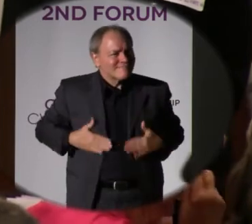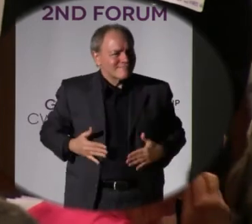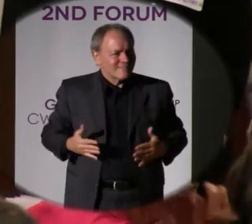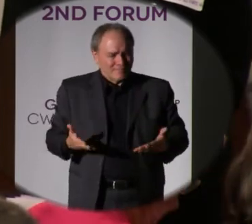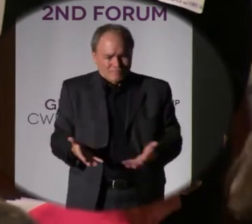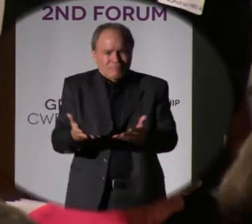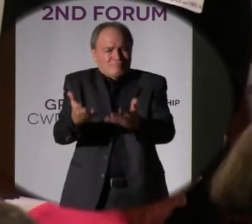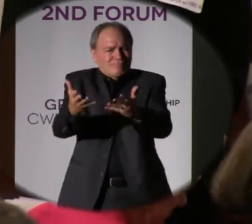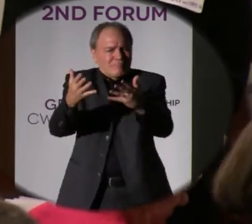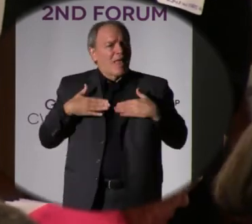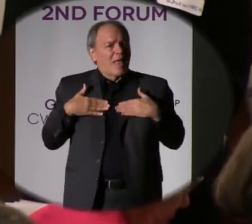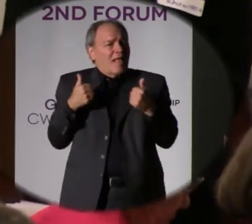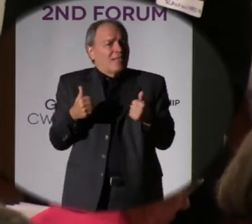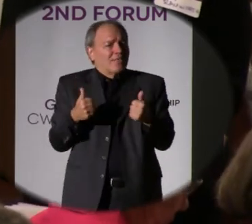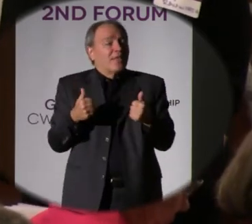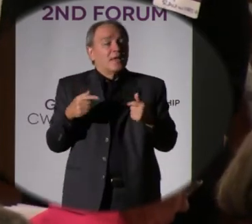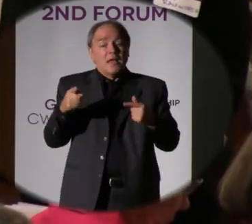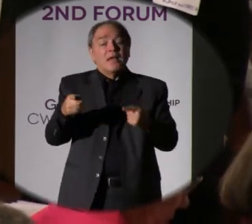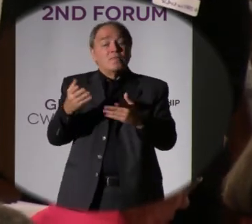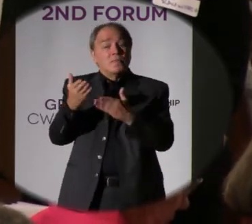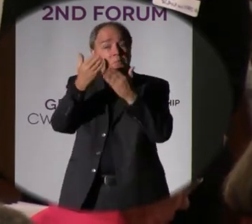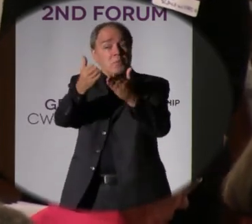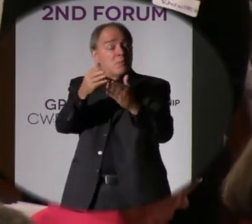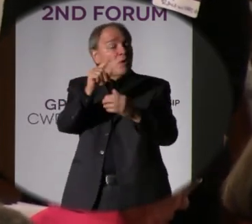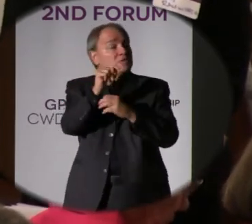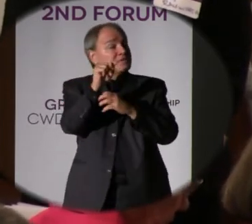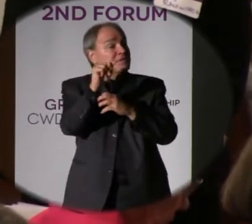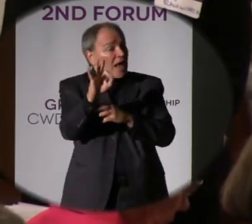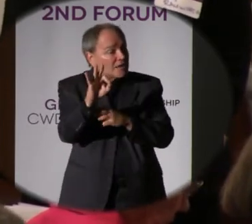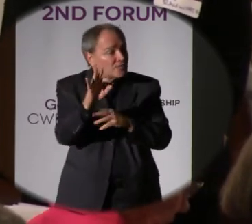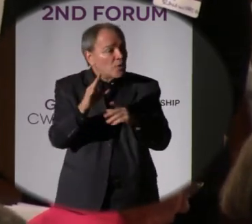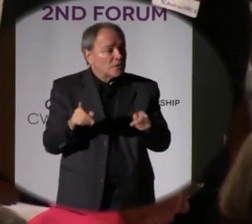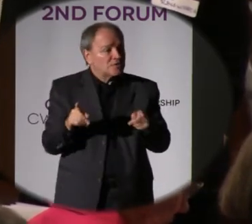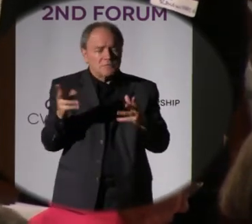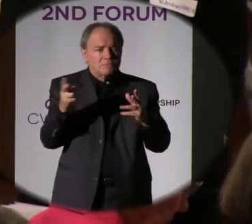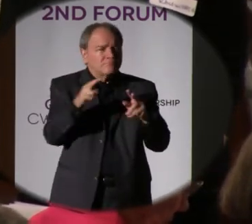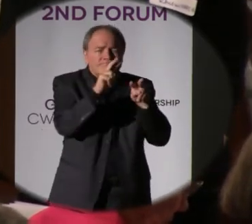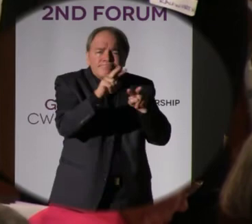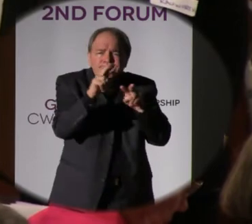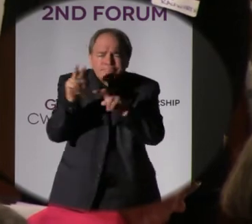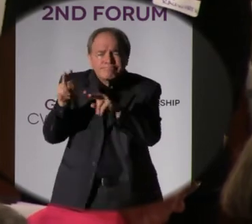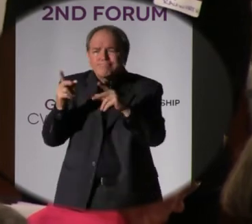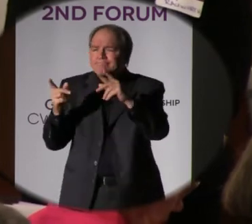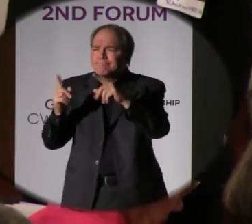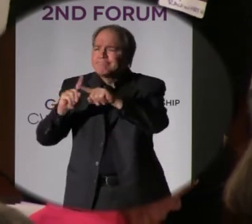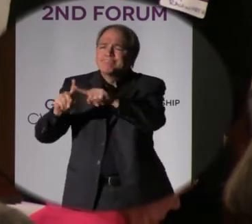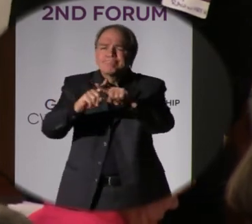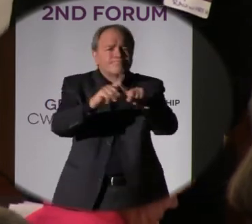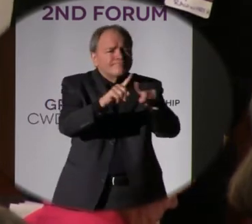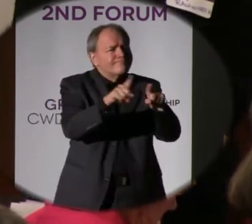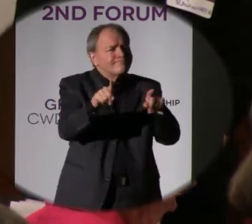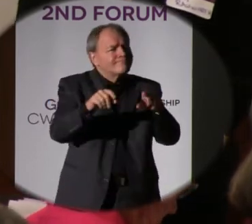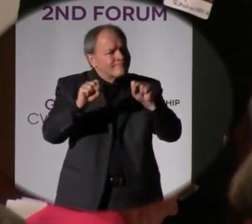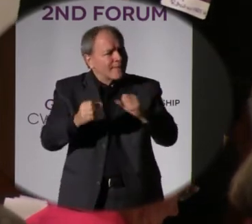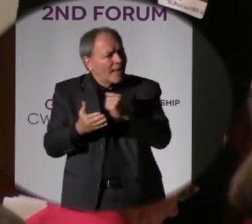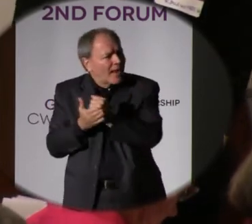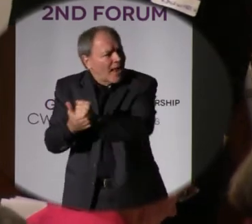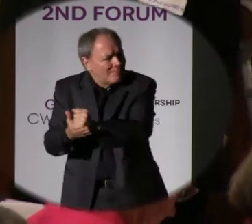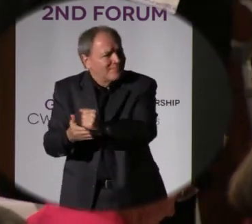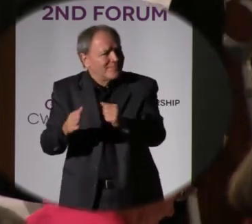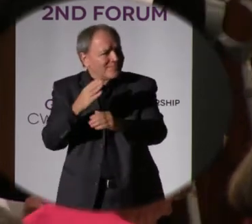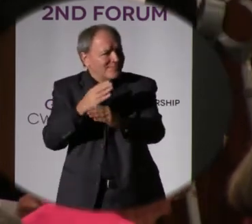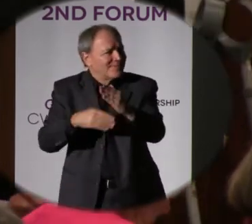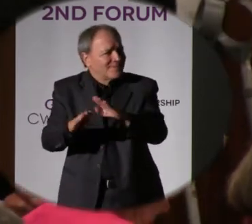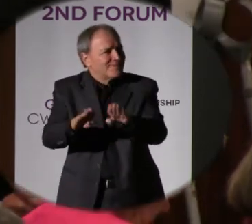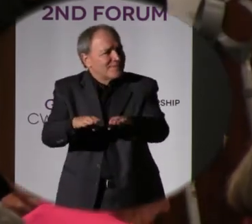This proposed task force, certainly could look at all kinds of things that would be beneficial, not only to the focus